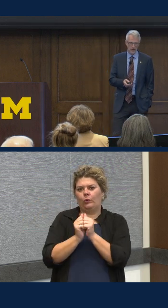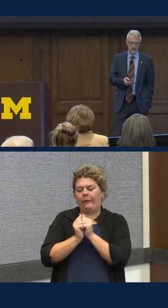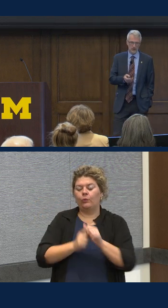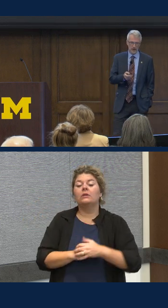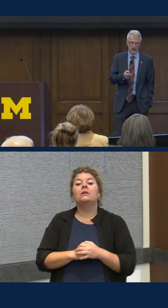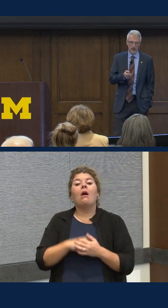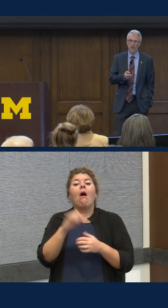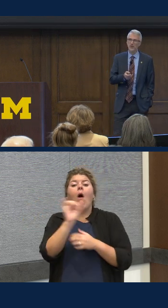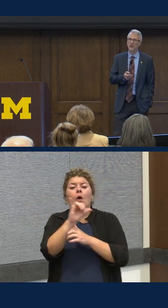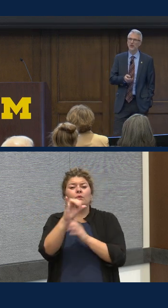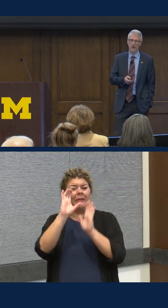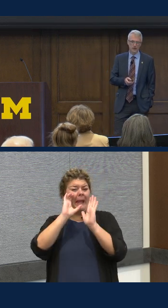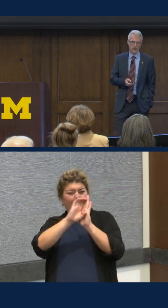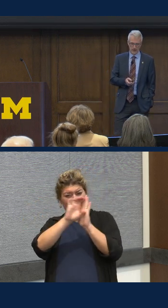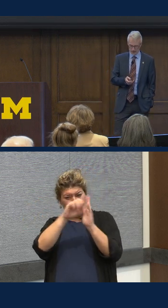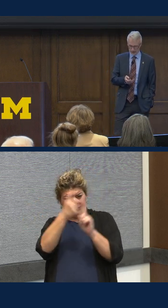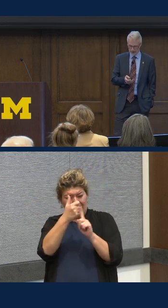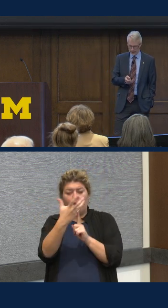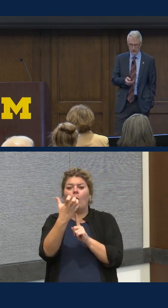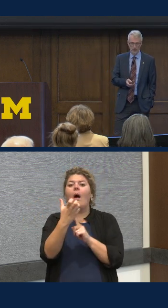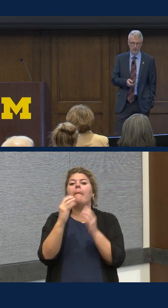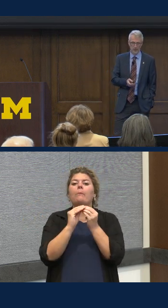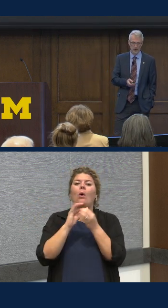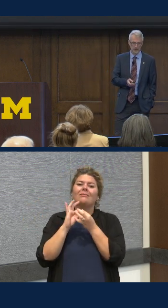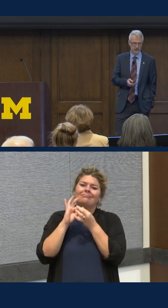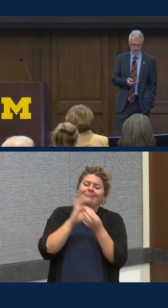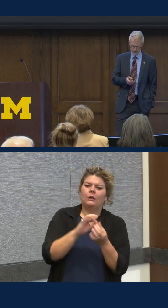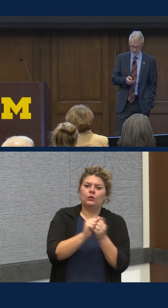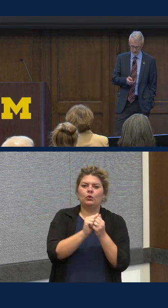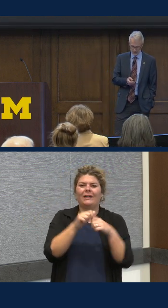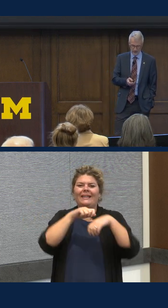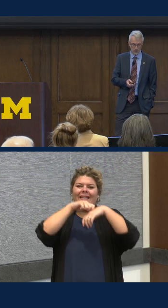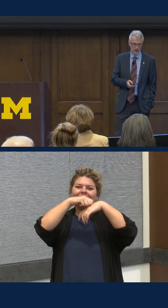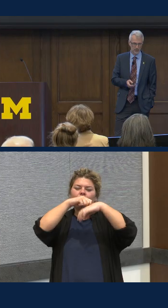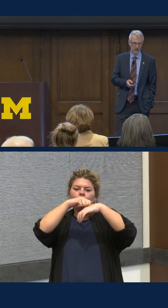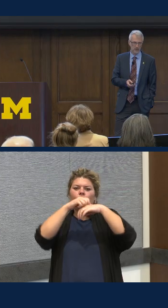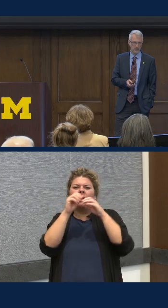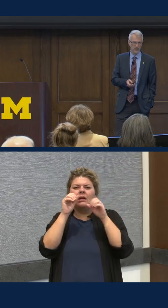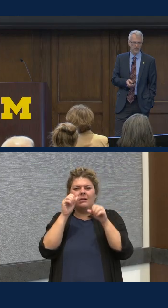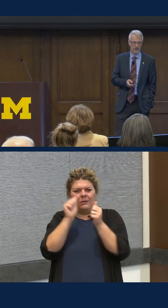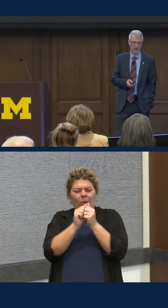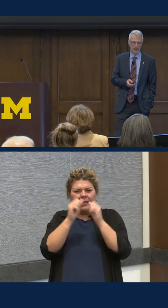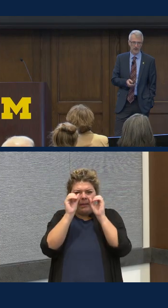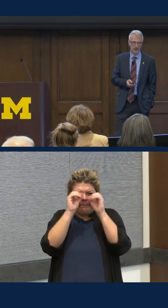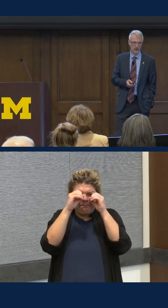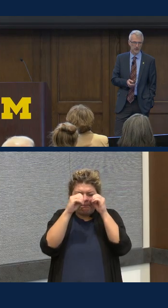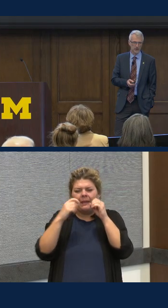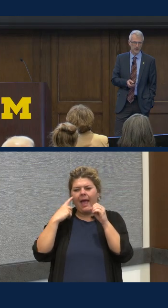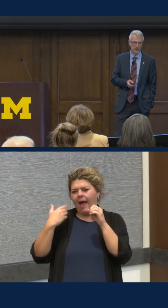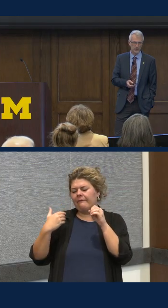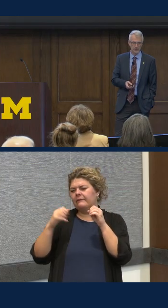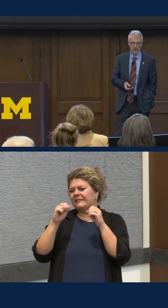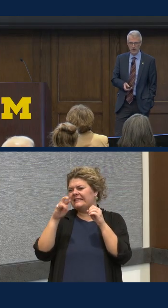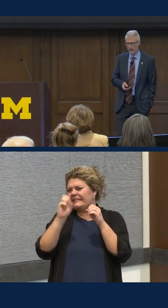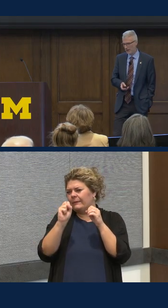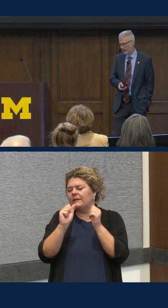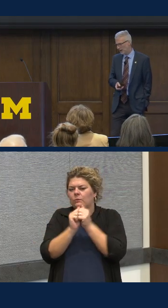more specifically related to tissue pathology. And we have some studies in white matter related to that ongoing right